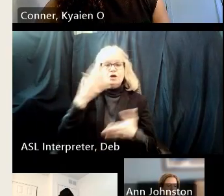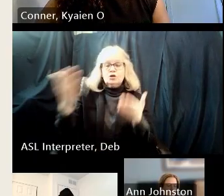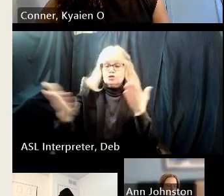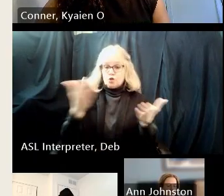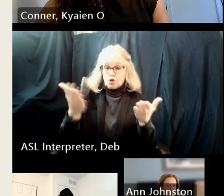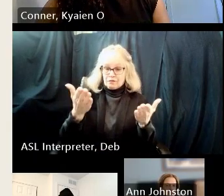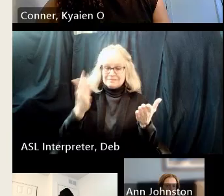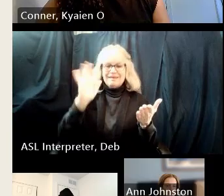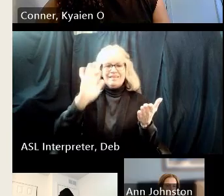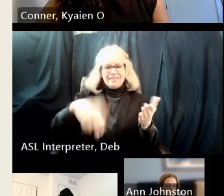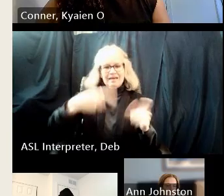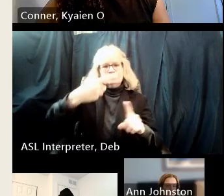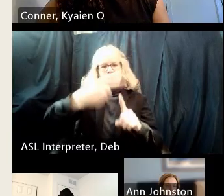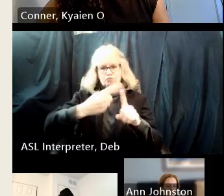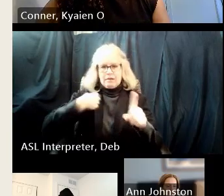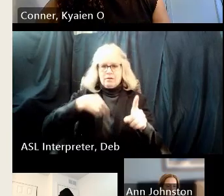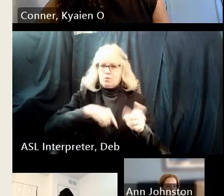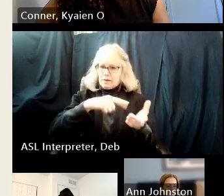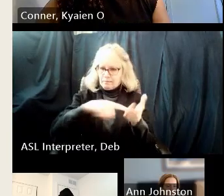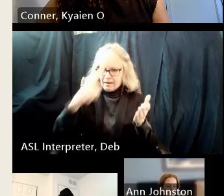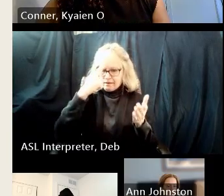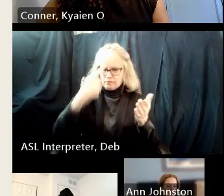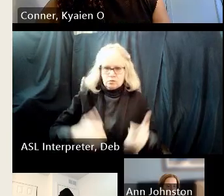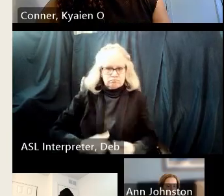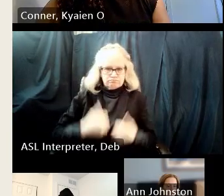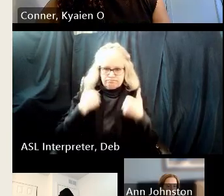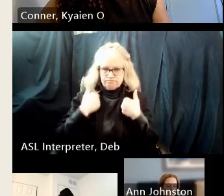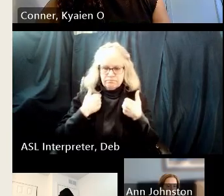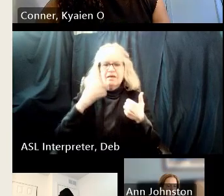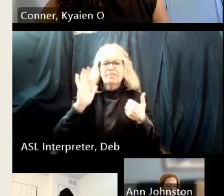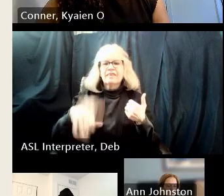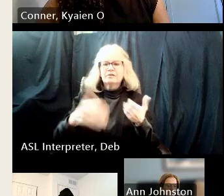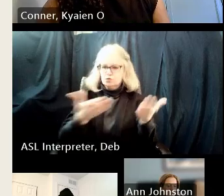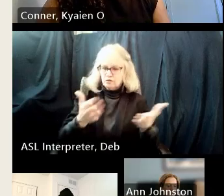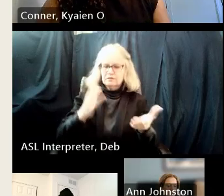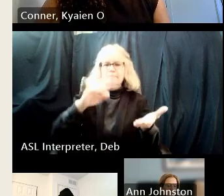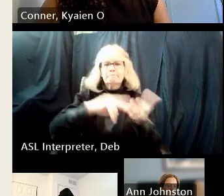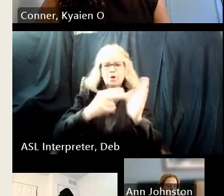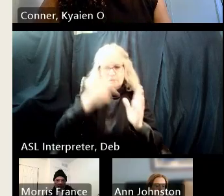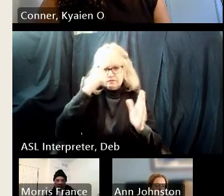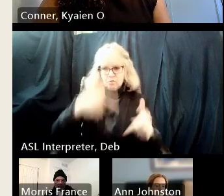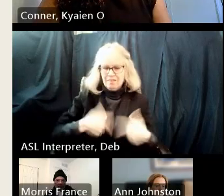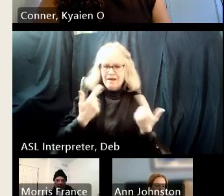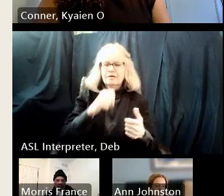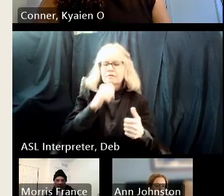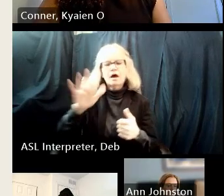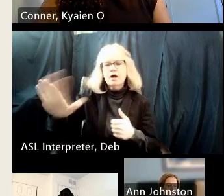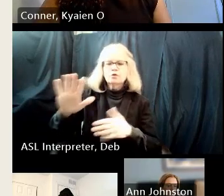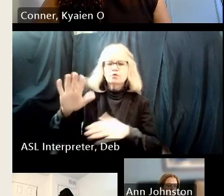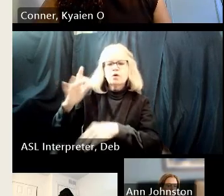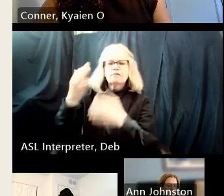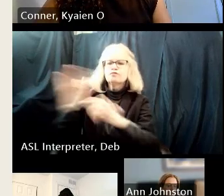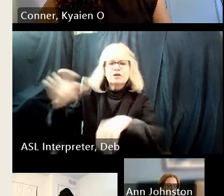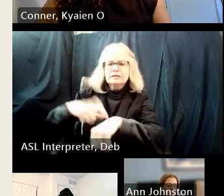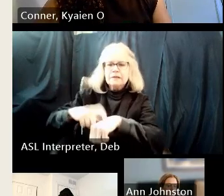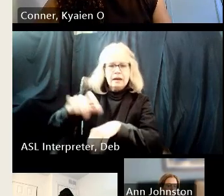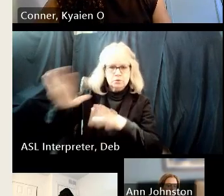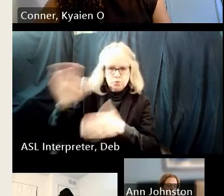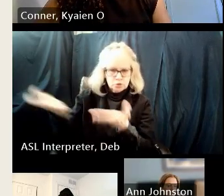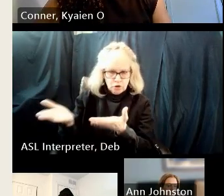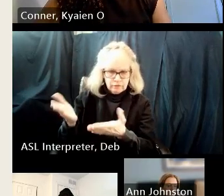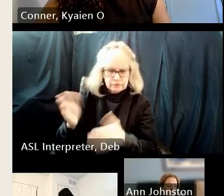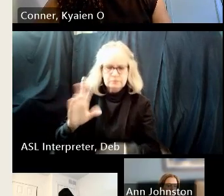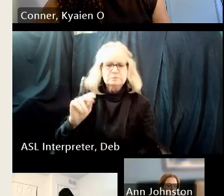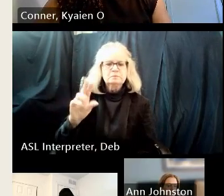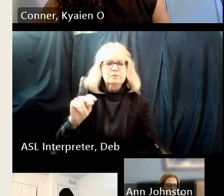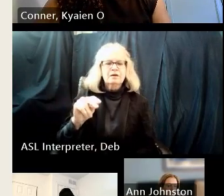for being. It is the very purpose of life and not something you do in your spare time. She also had another quote where she said,